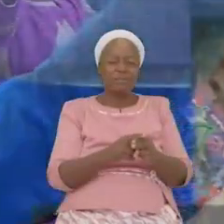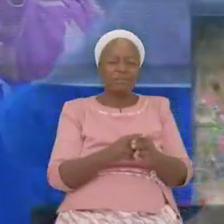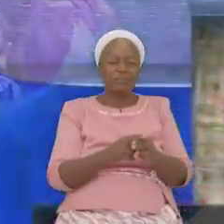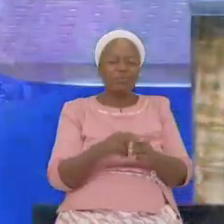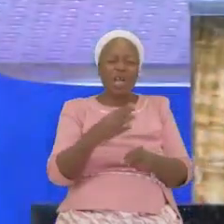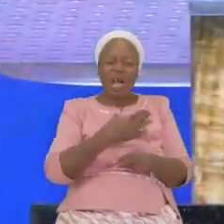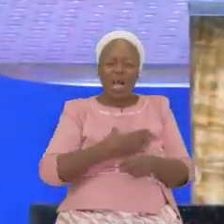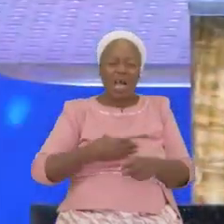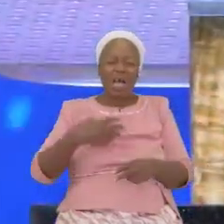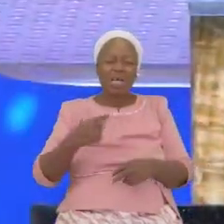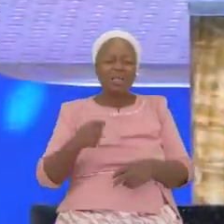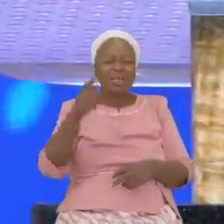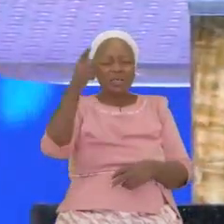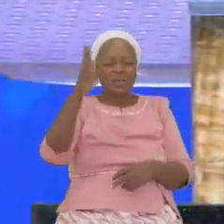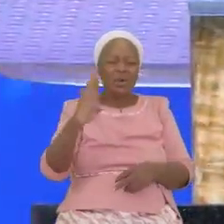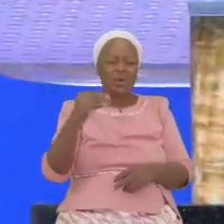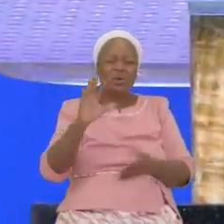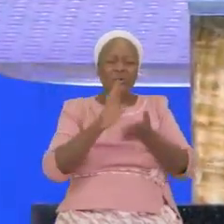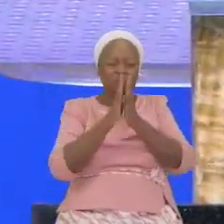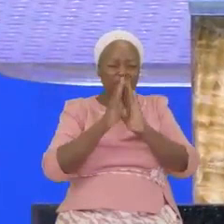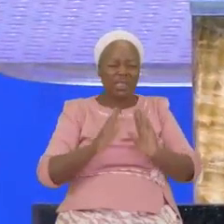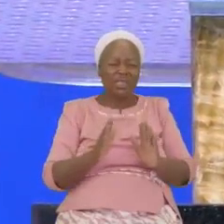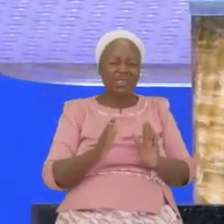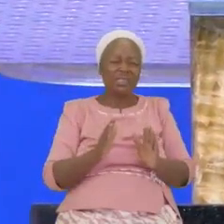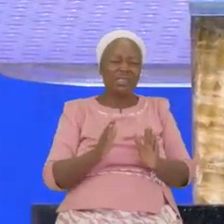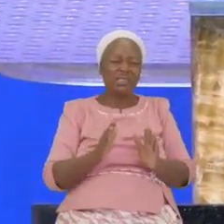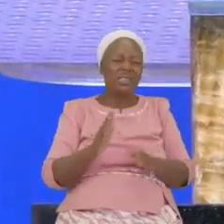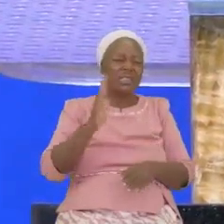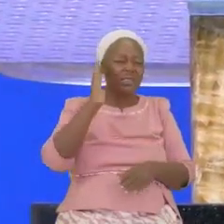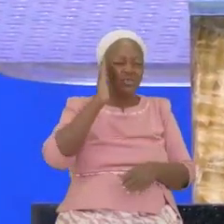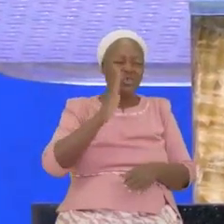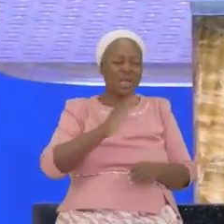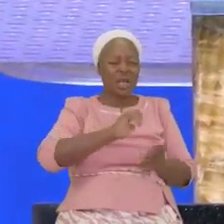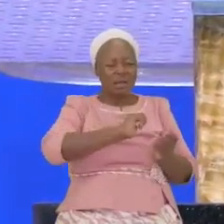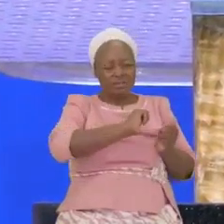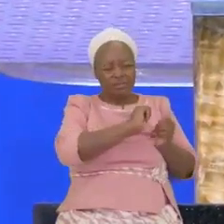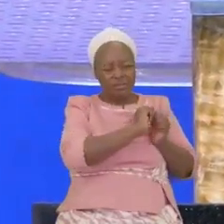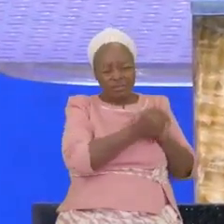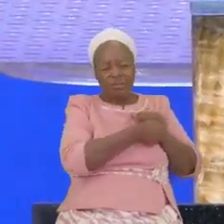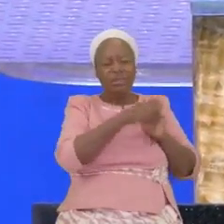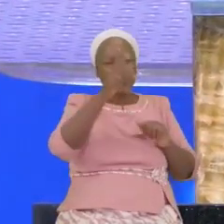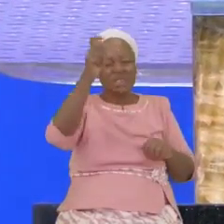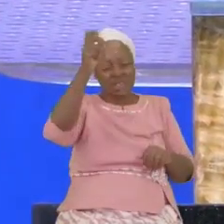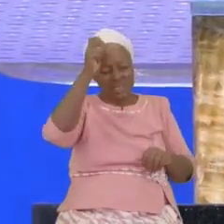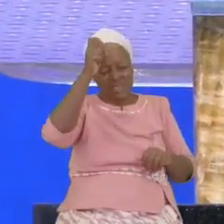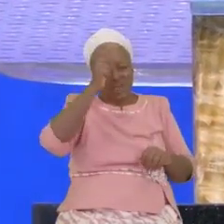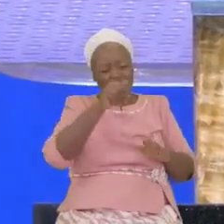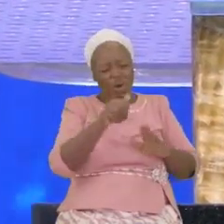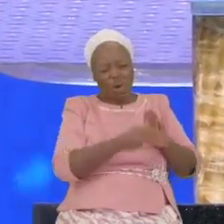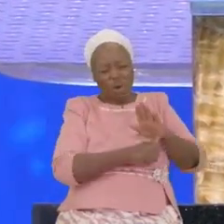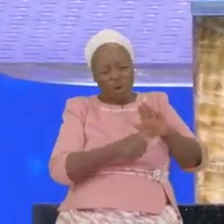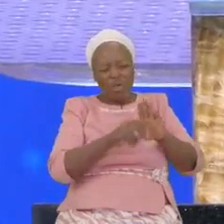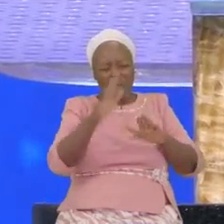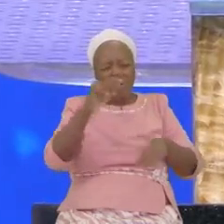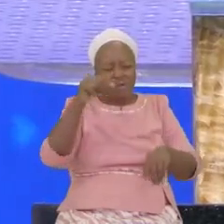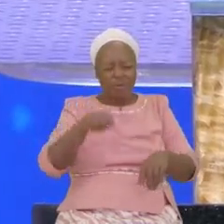And the God of peace shall bruise Satan under your feet